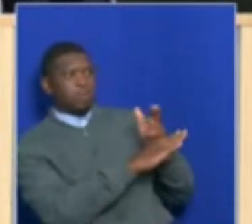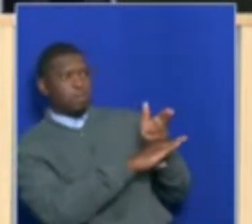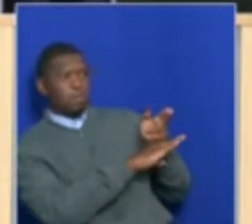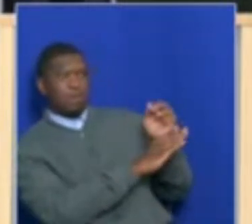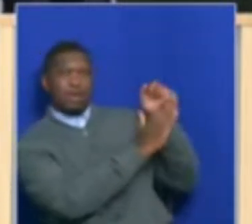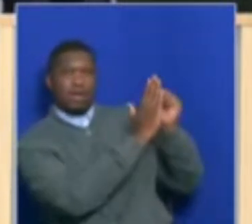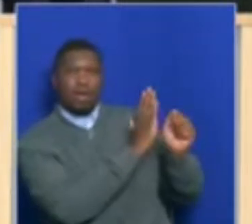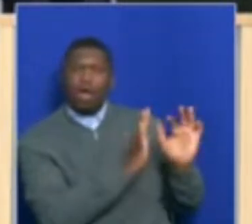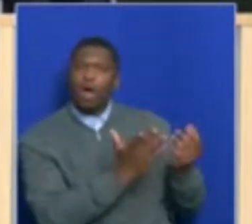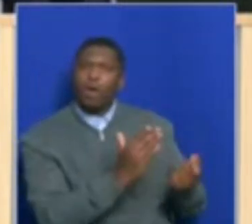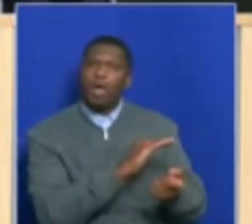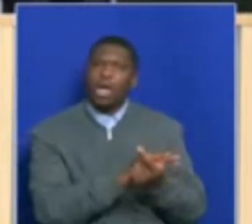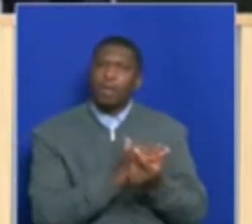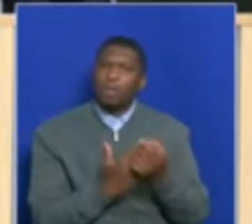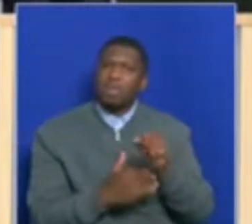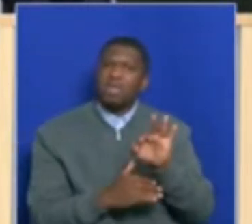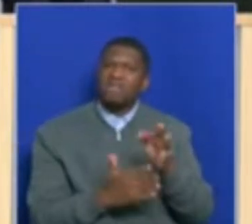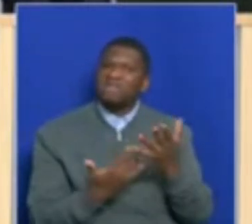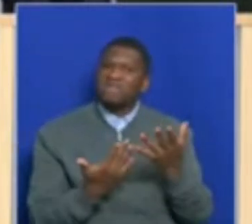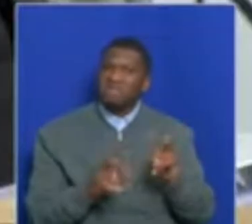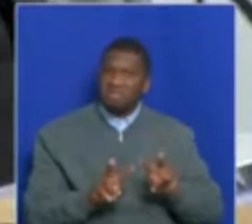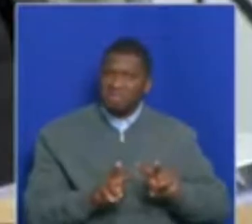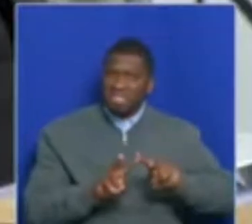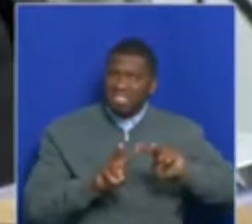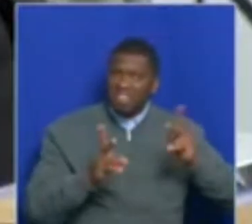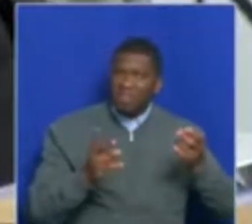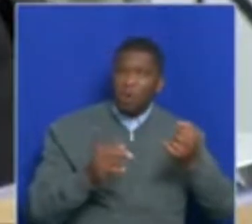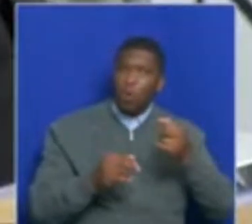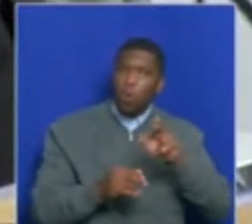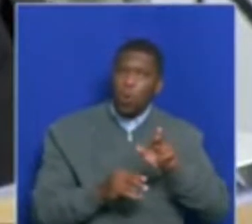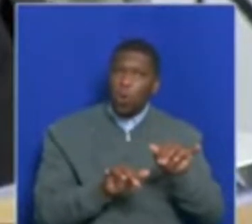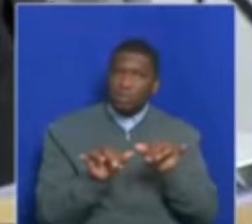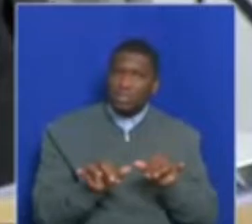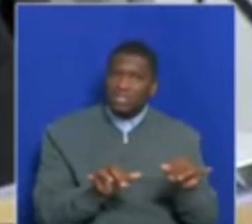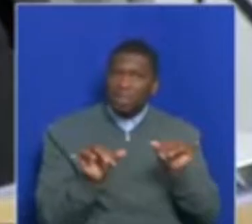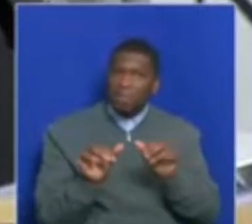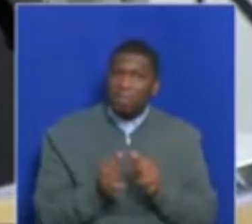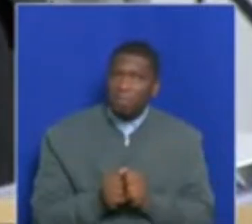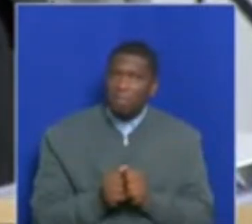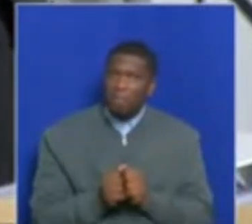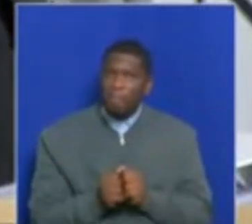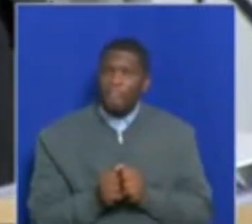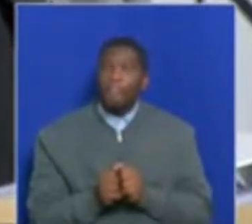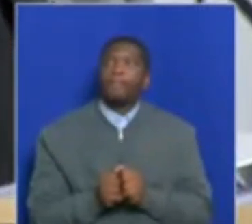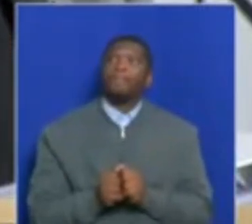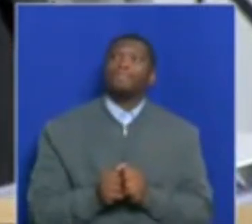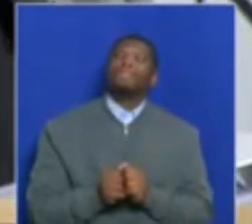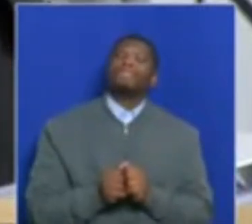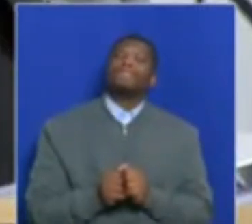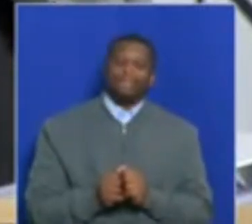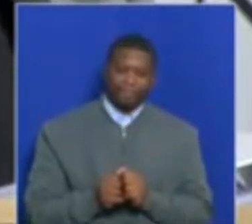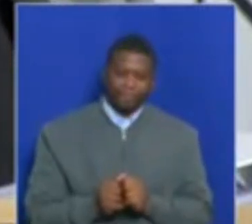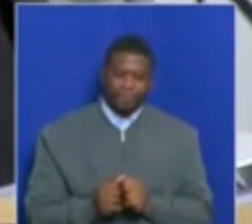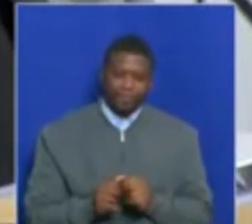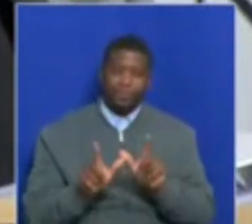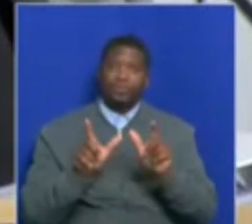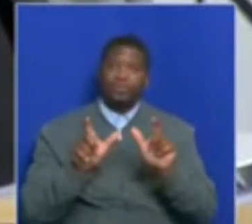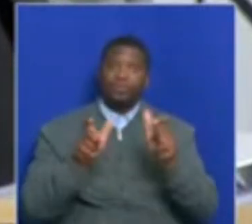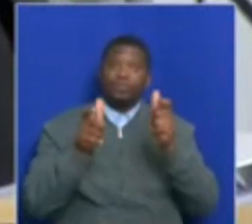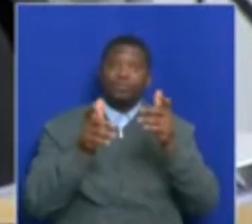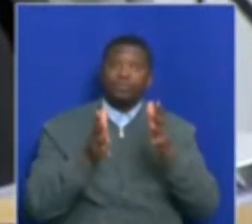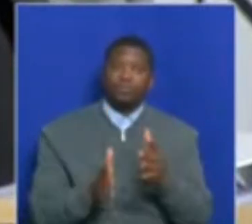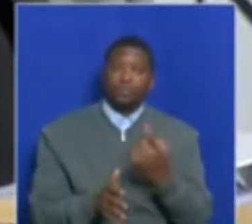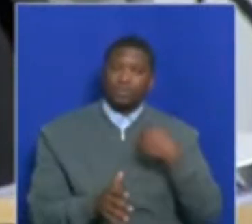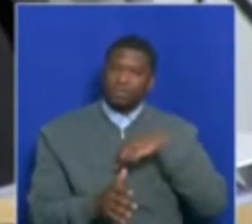there's any distinction at all. Okay, Commissioner, we've identified through our investigation